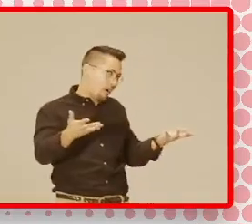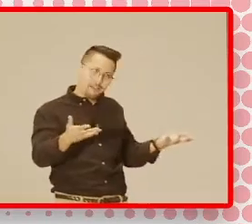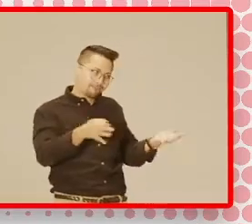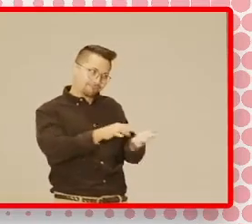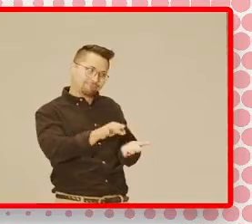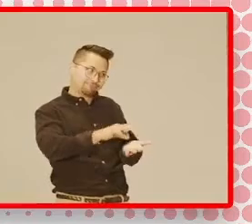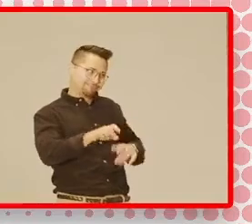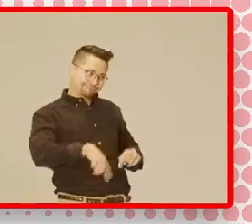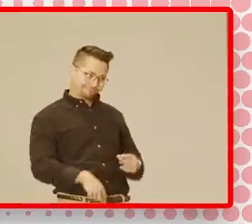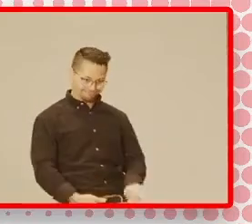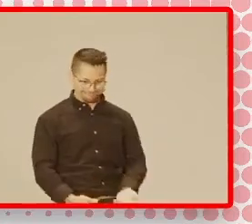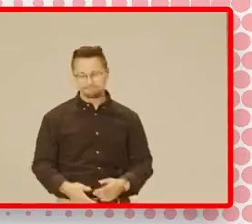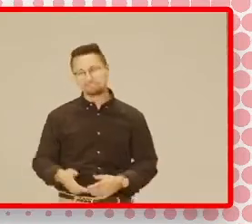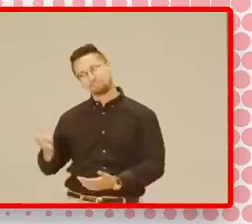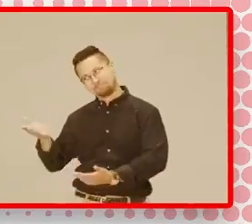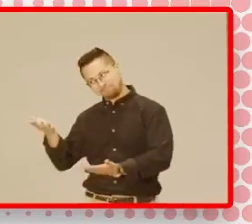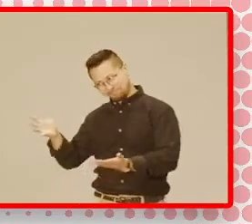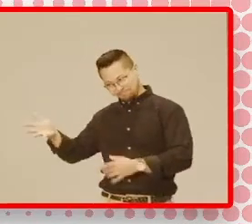All right.